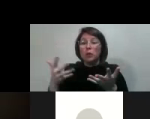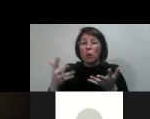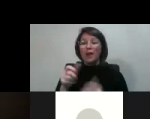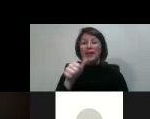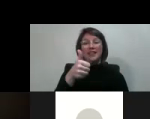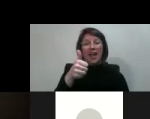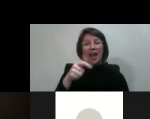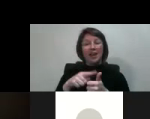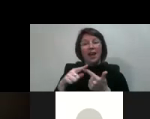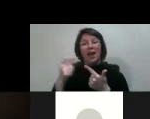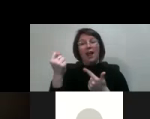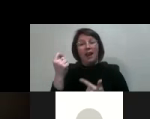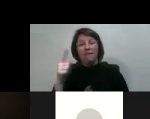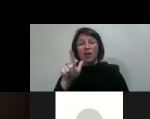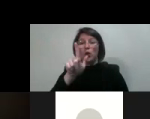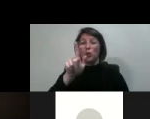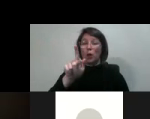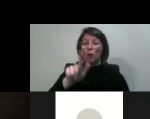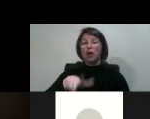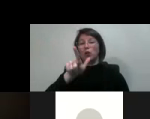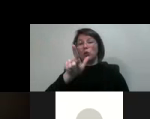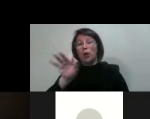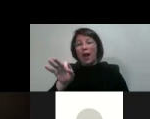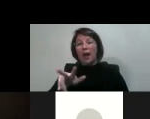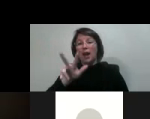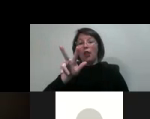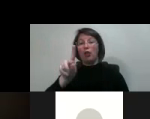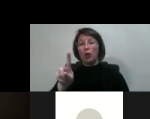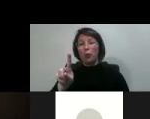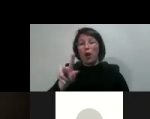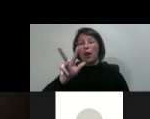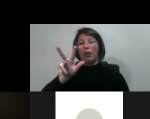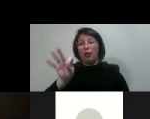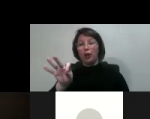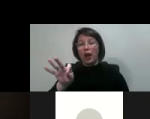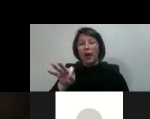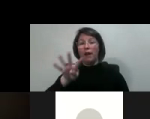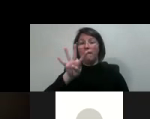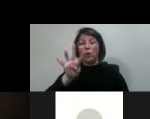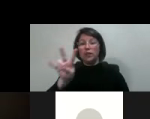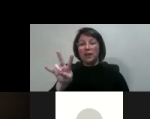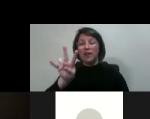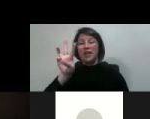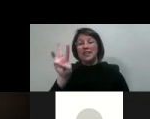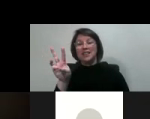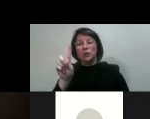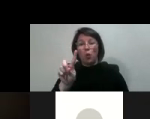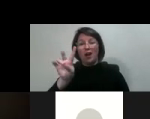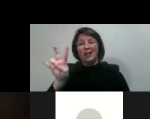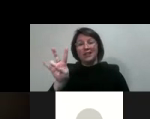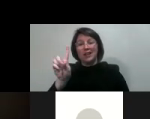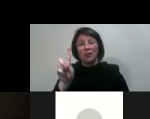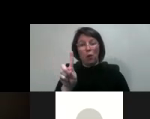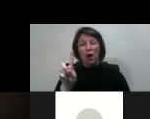10, 11, 21, 29, 31, 39, 47, 61,